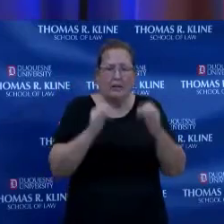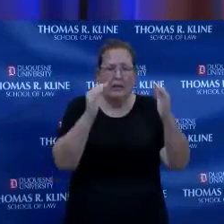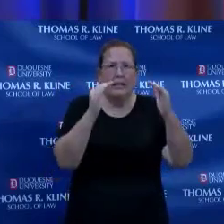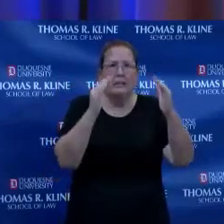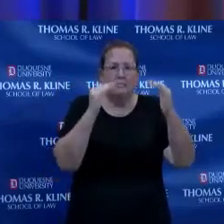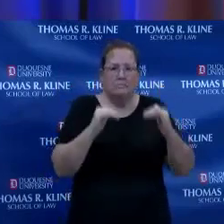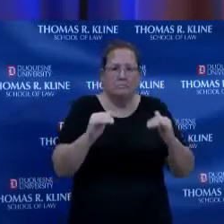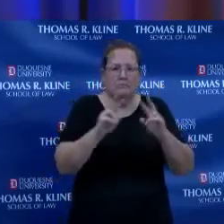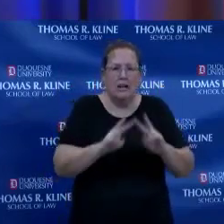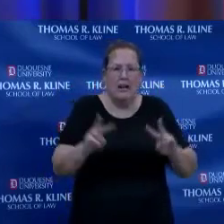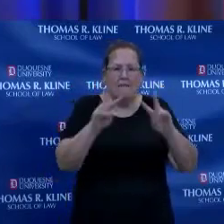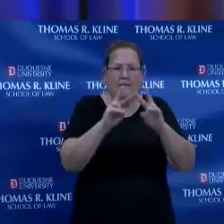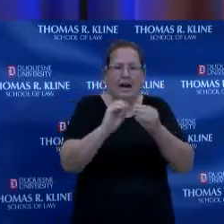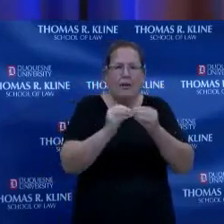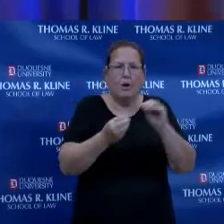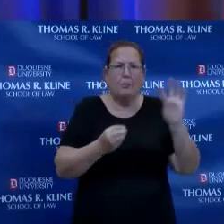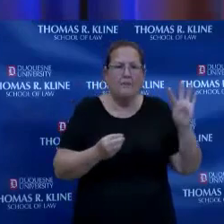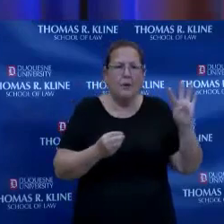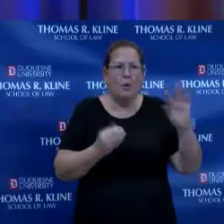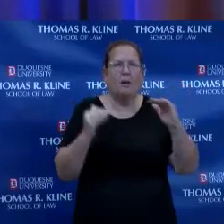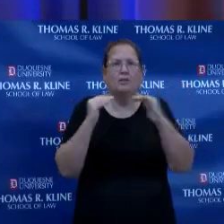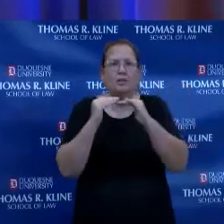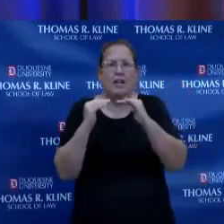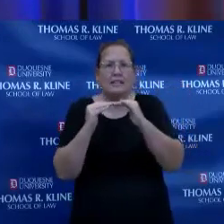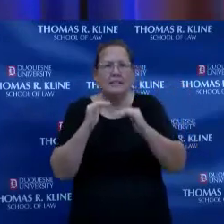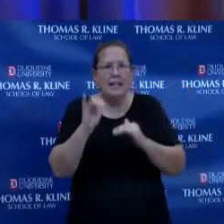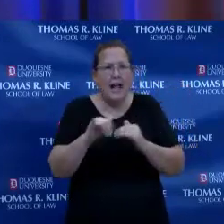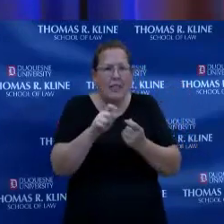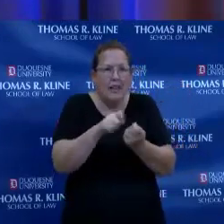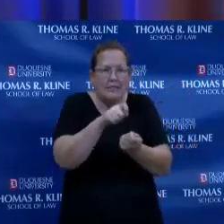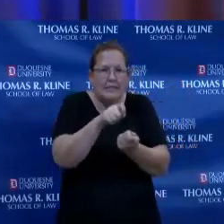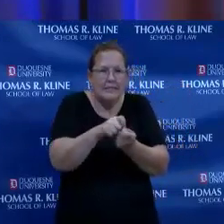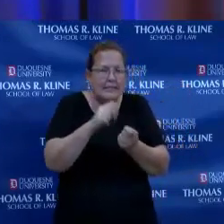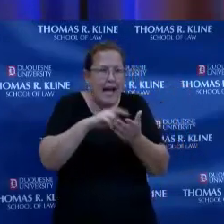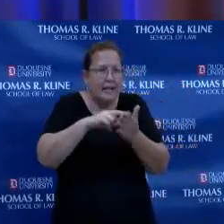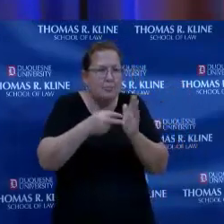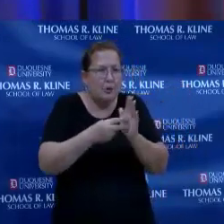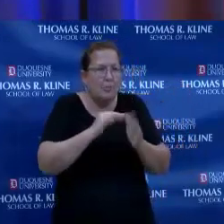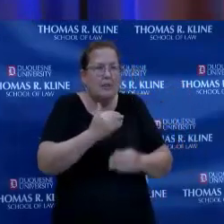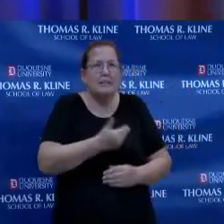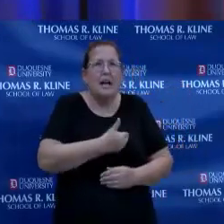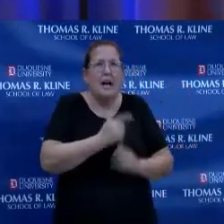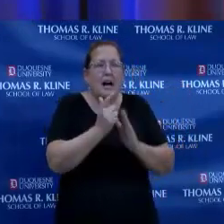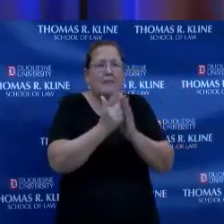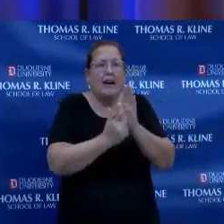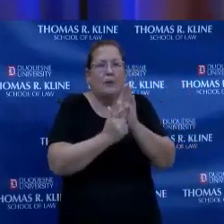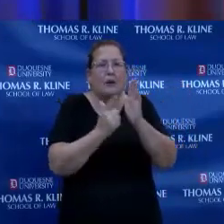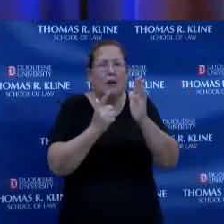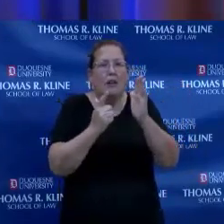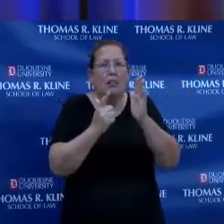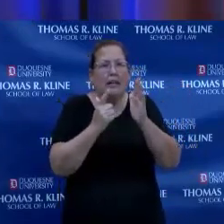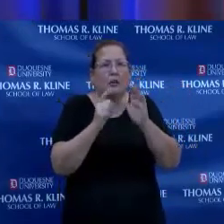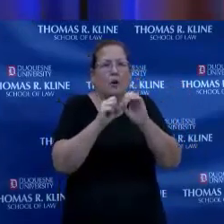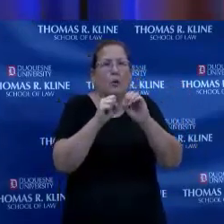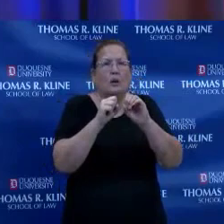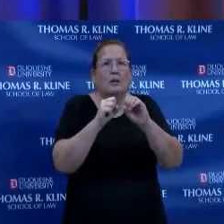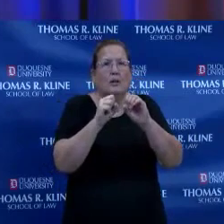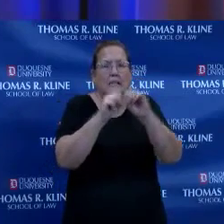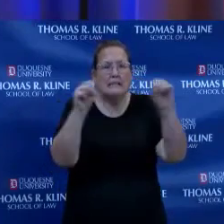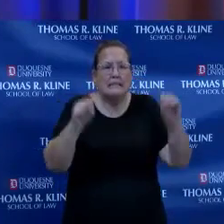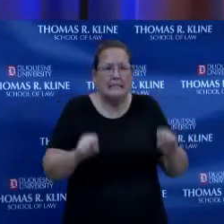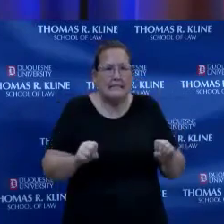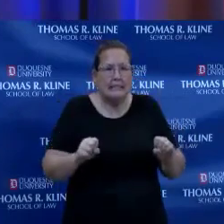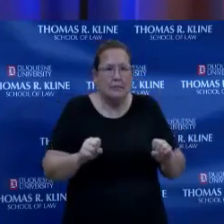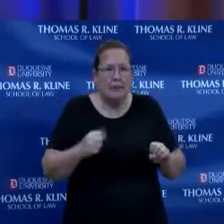justice. Justice is the very purpose of our legal system. Justice is fairness, it is impartiality, it